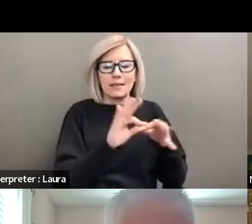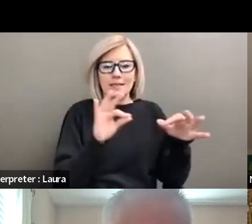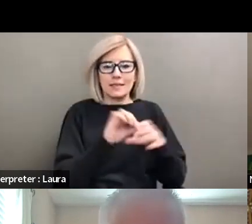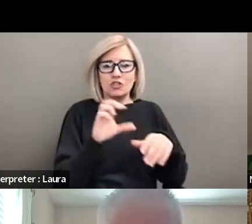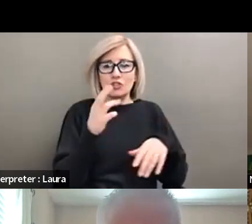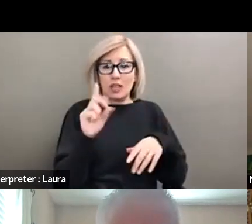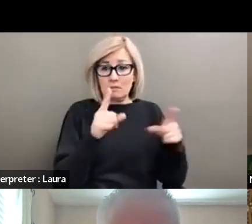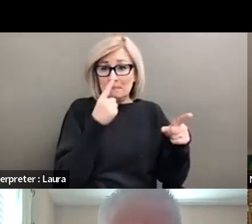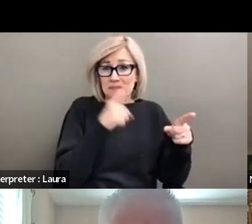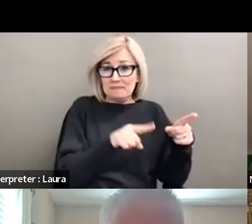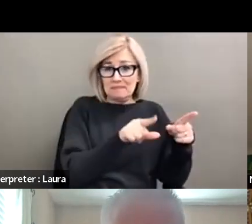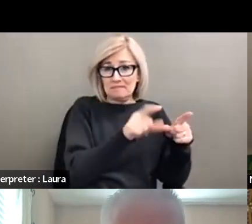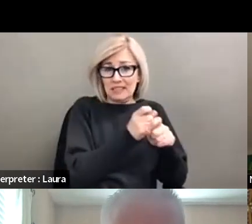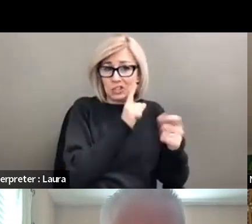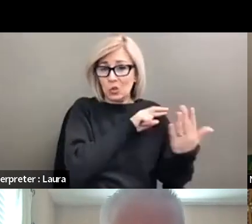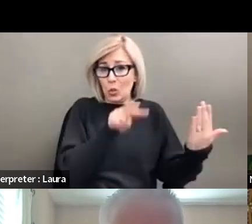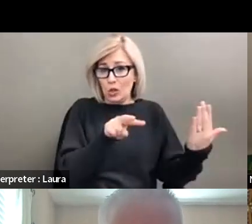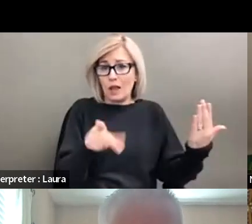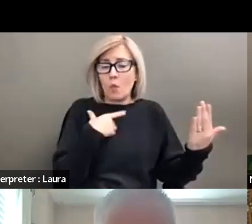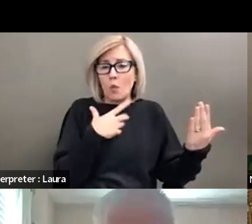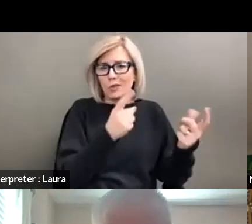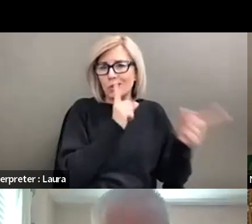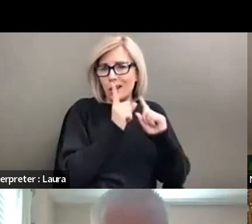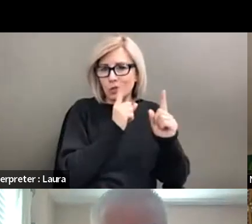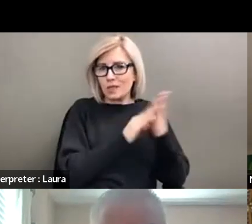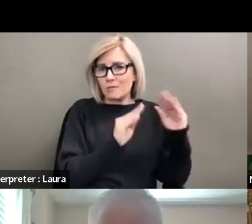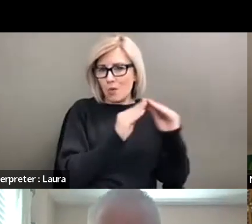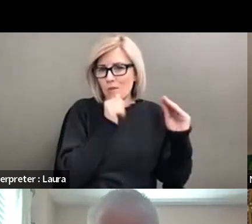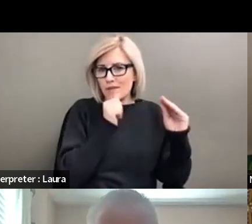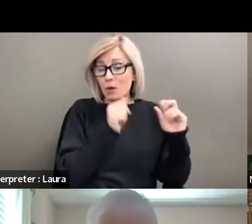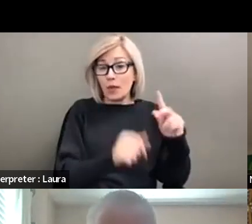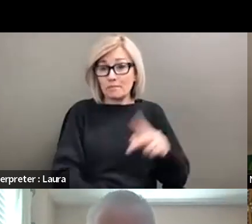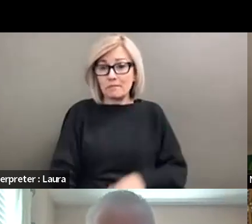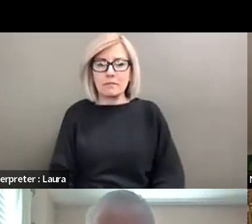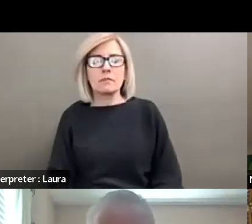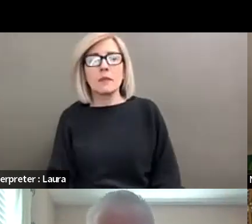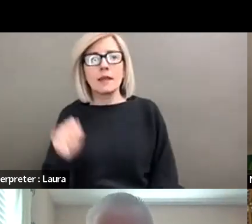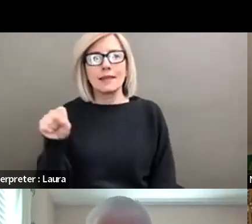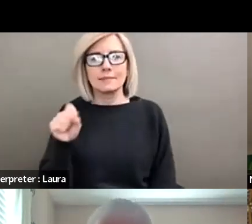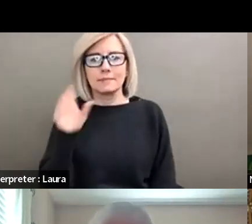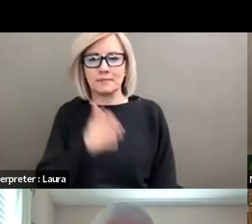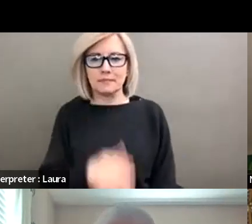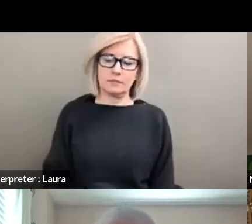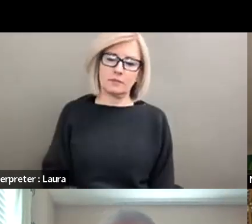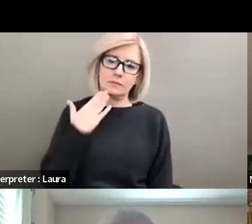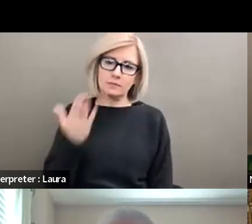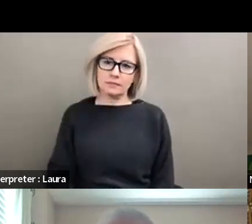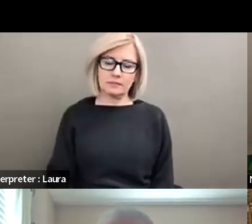Could you take a look at that? I'd like to talk to you some more privately. Yes. Thank you. Yep. Thank